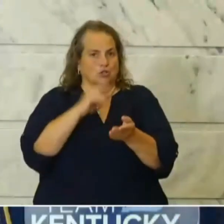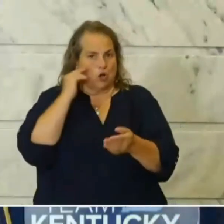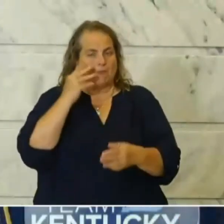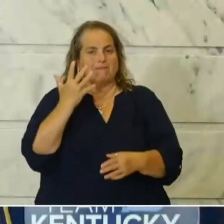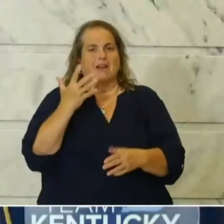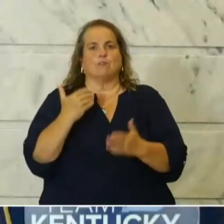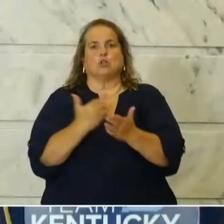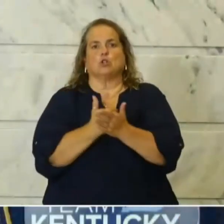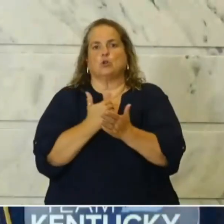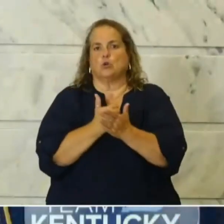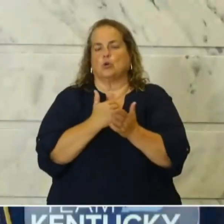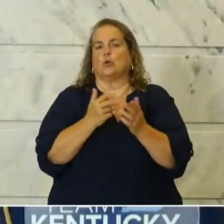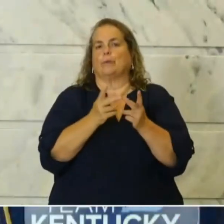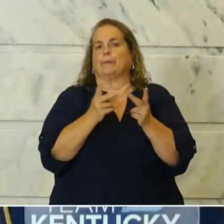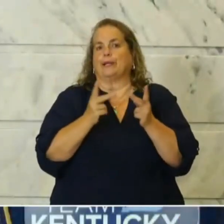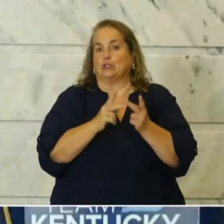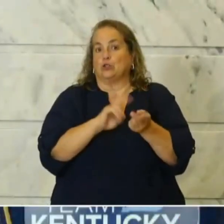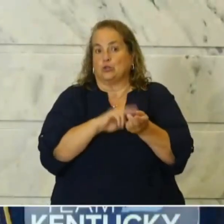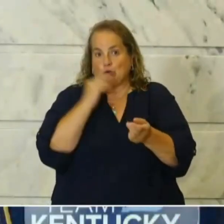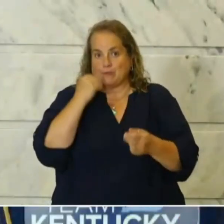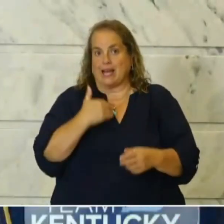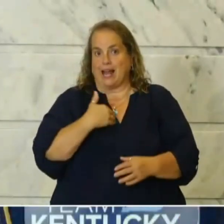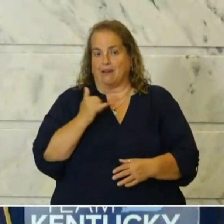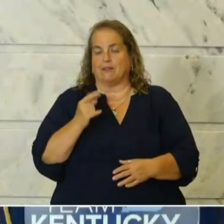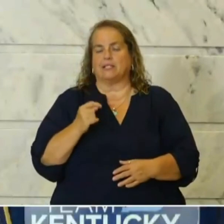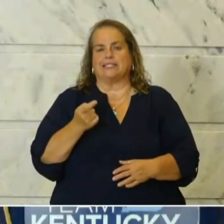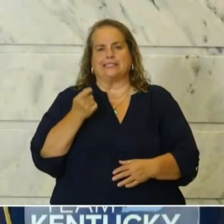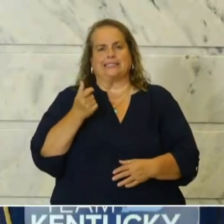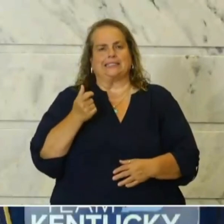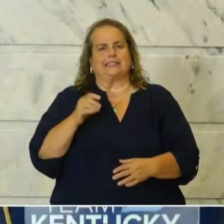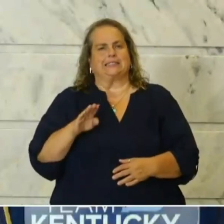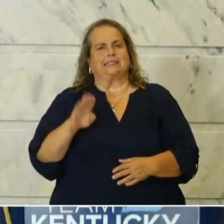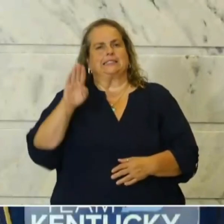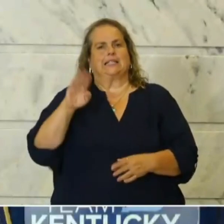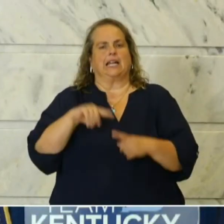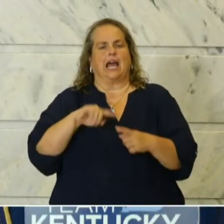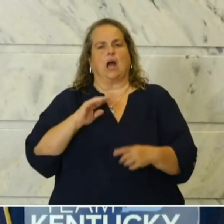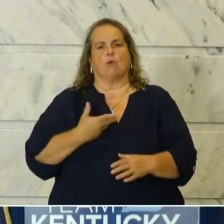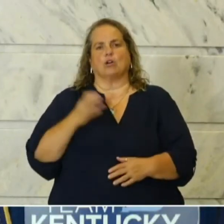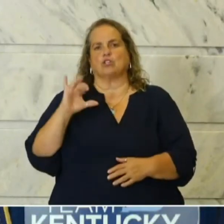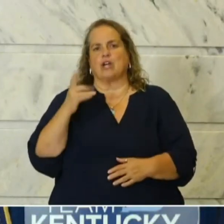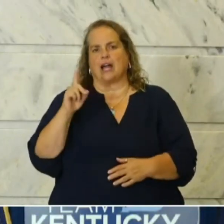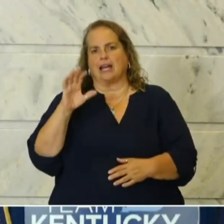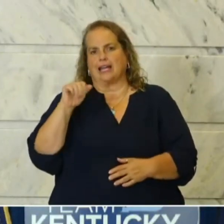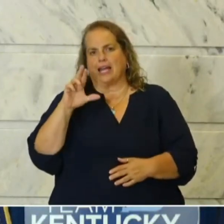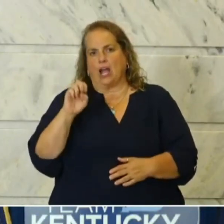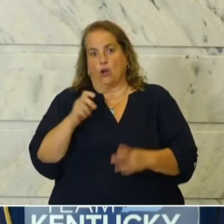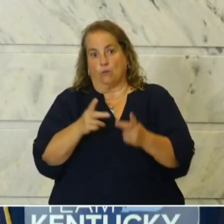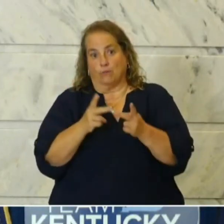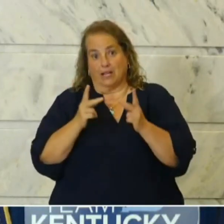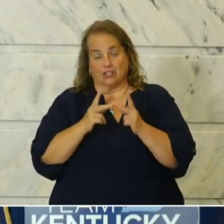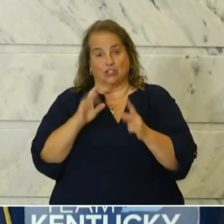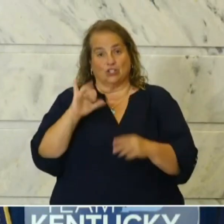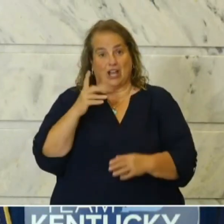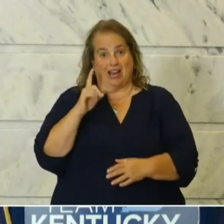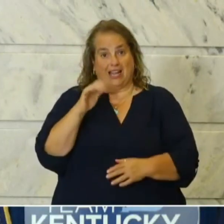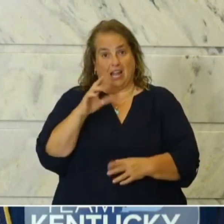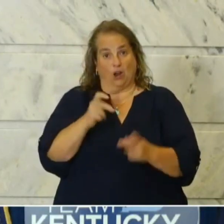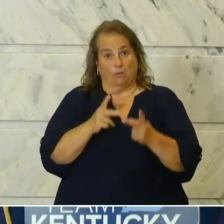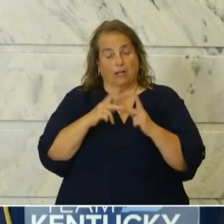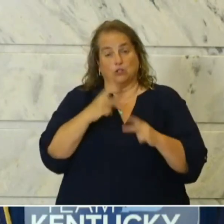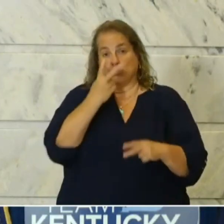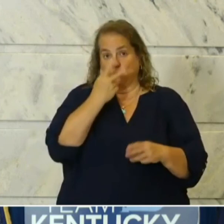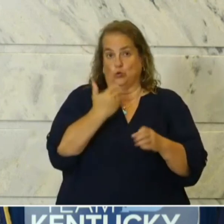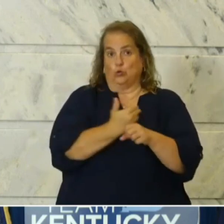new facilities. Slight uptick in our child care facilities. 2 new facilities with at least 1 COVID